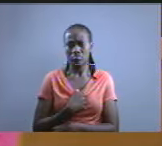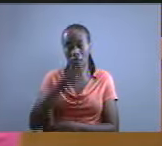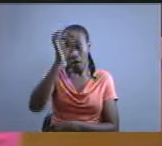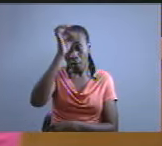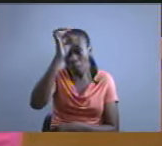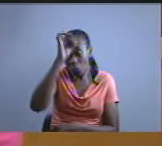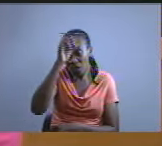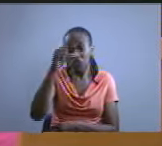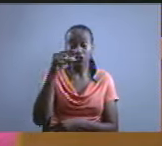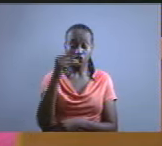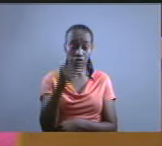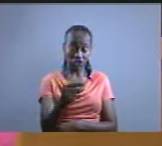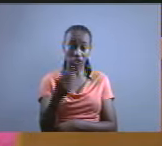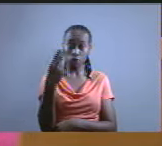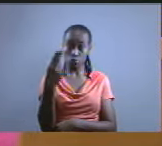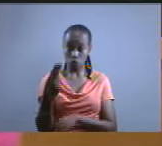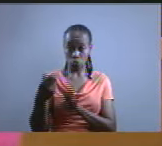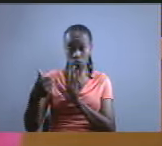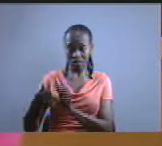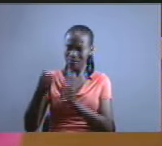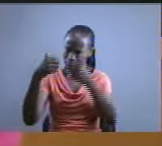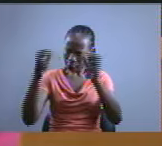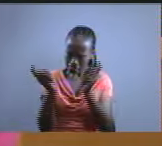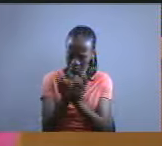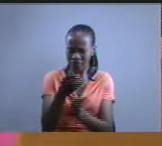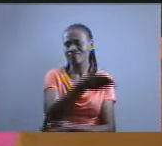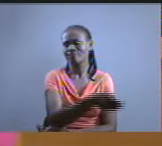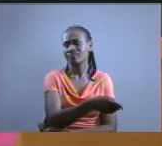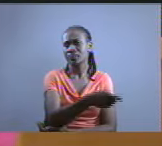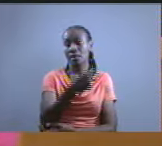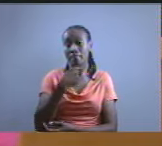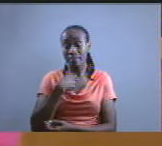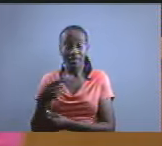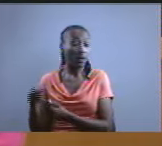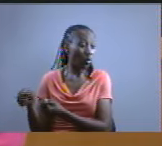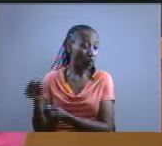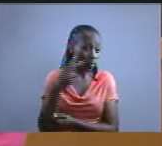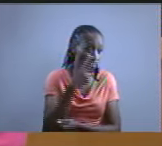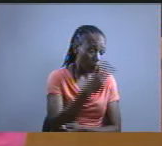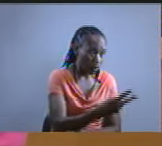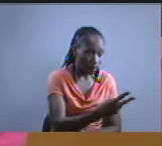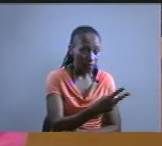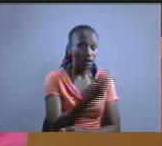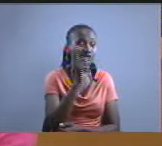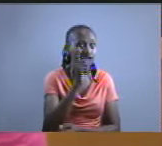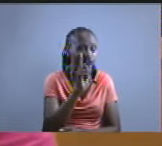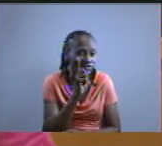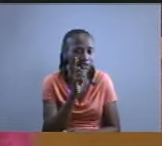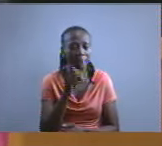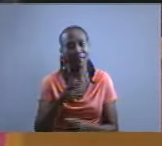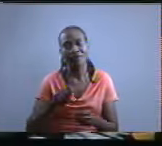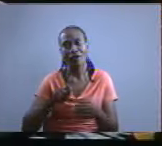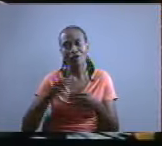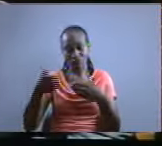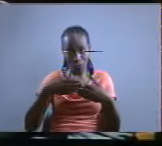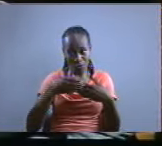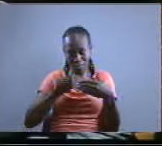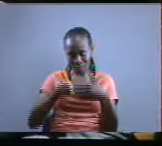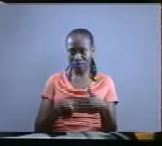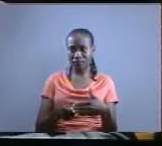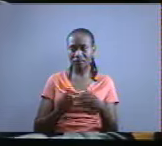in G26. I went out to check for myself and I got locked out. Honourable member, please take your seat. I will come back